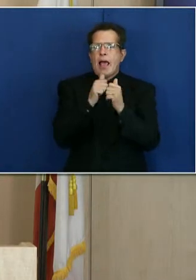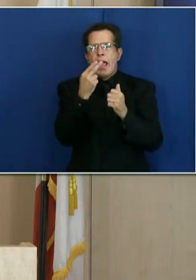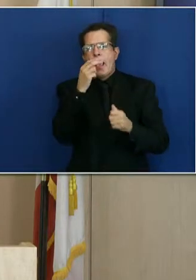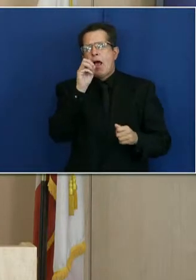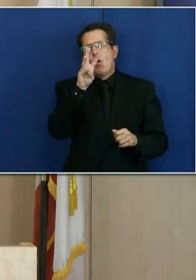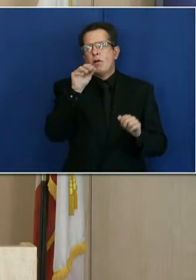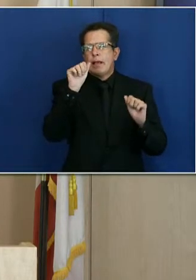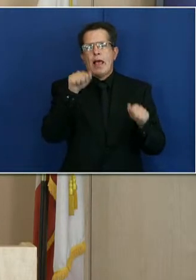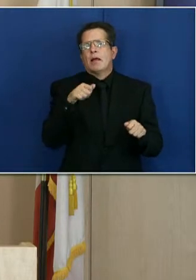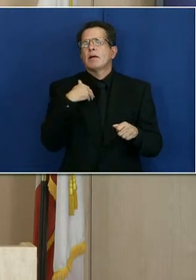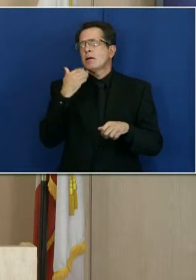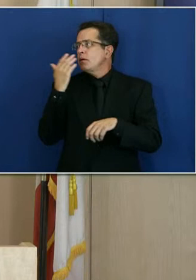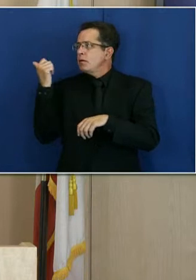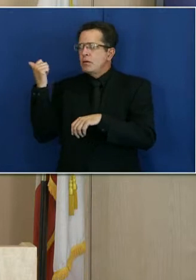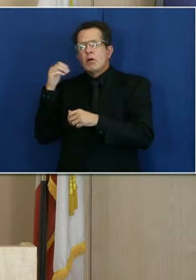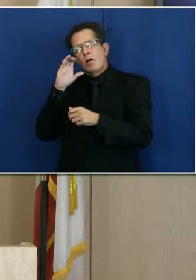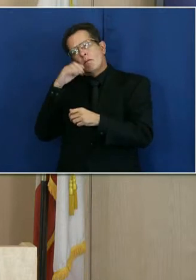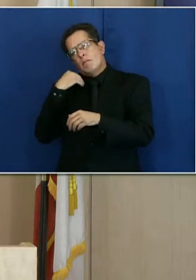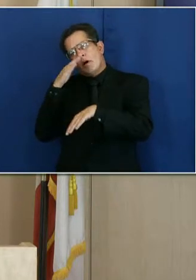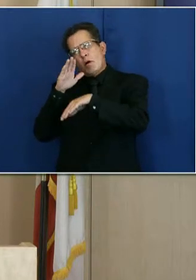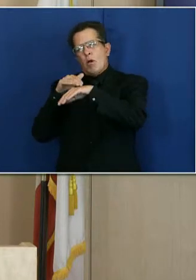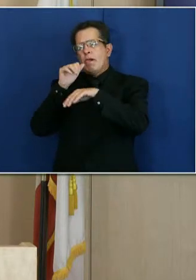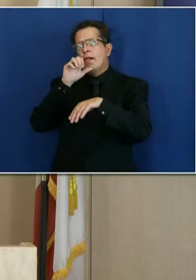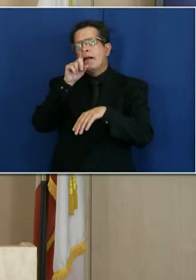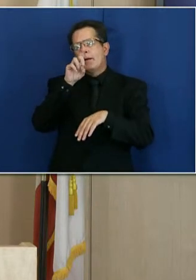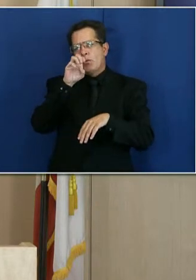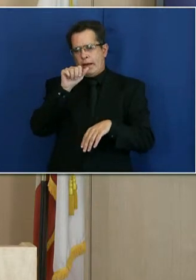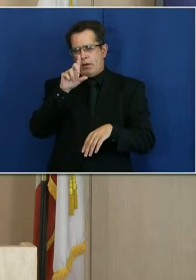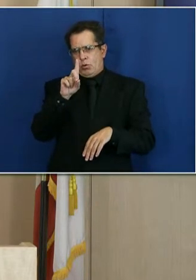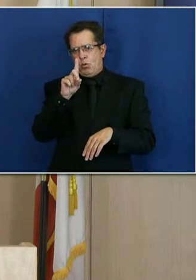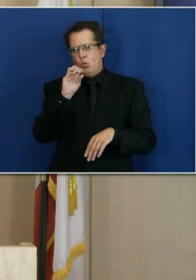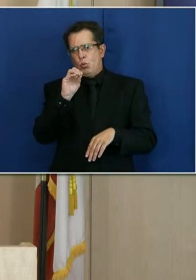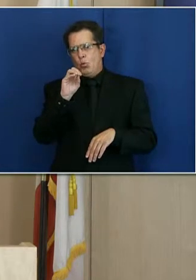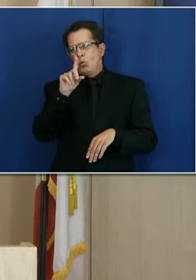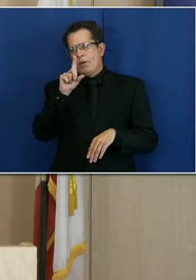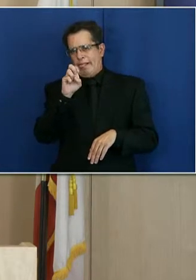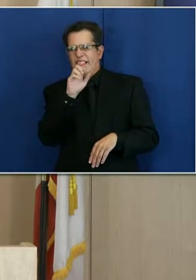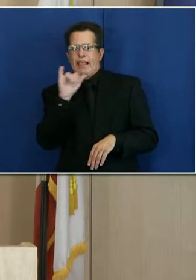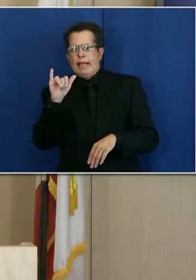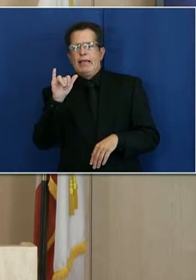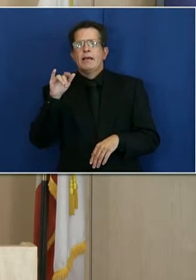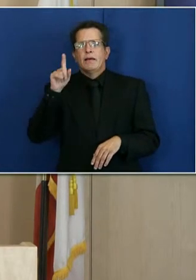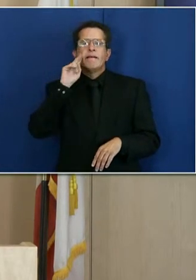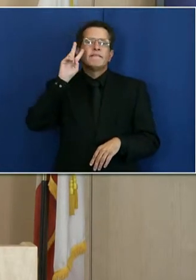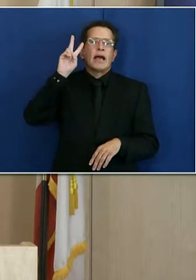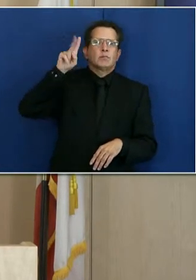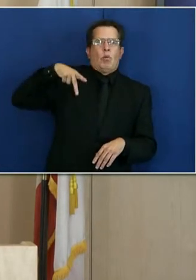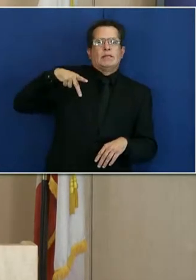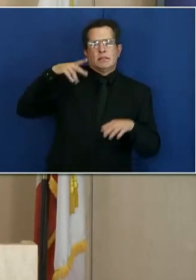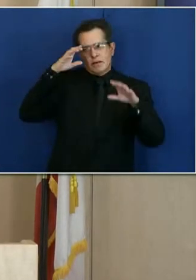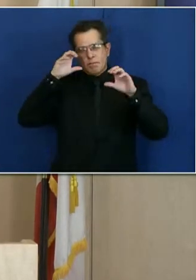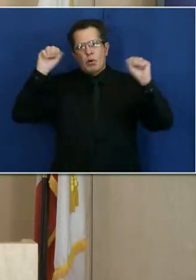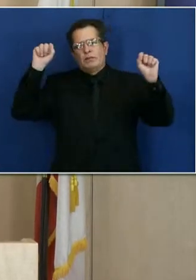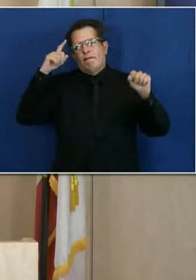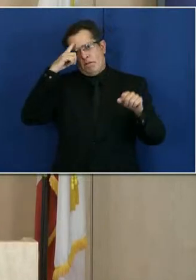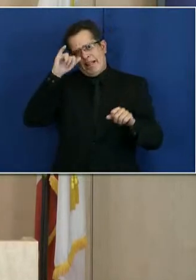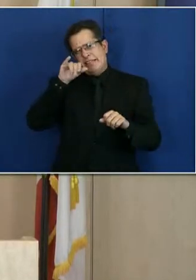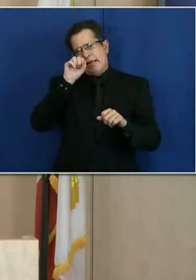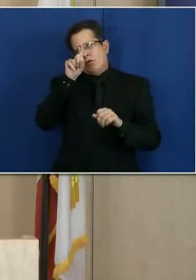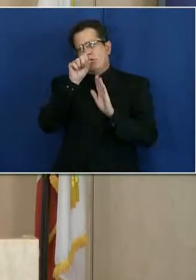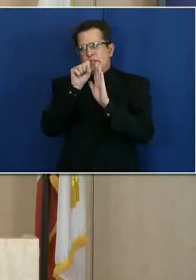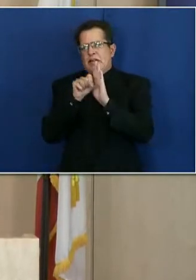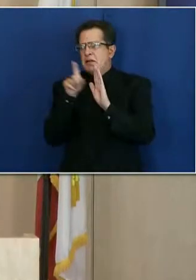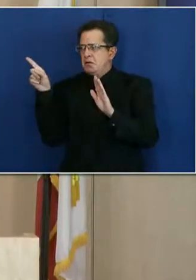Dr. Andrea Dooley, who's the Associate Vice President for Health, Wellbeing, and Accessibility, to respond to that question.